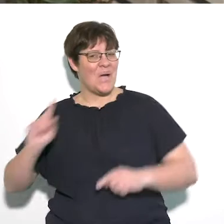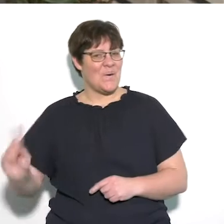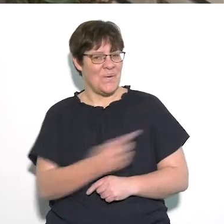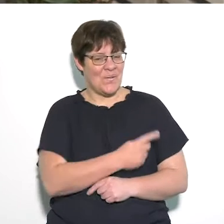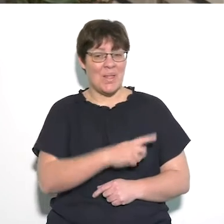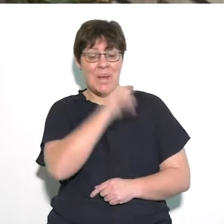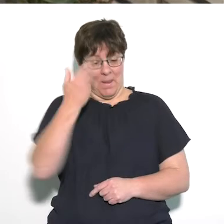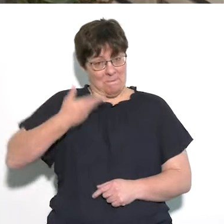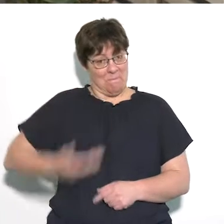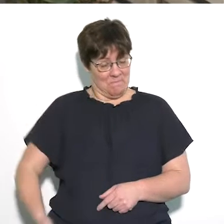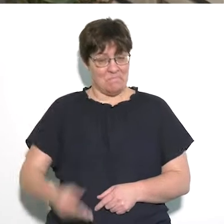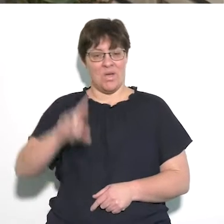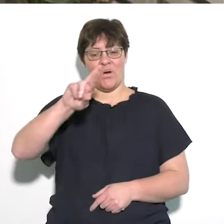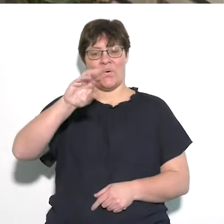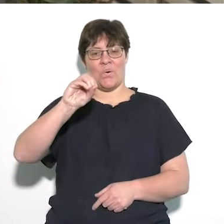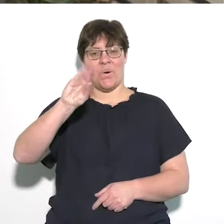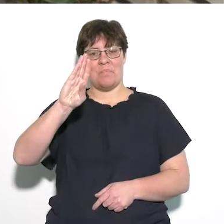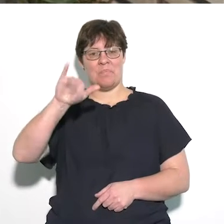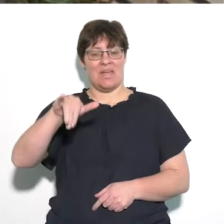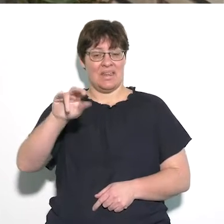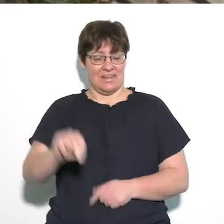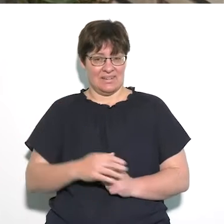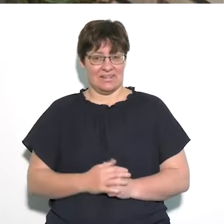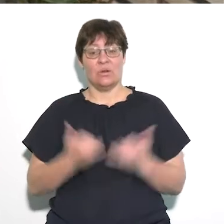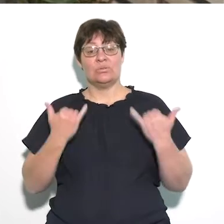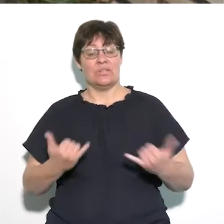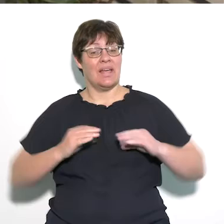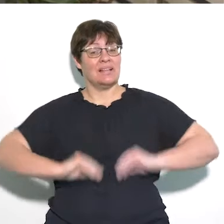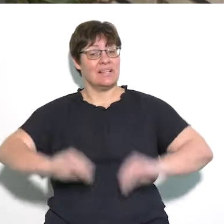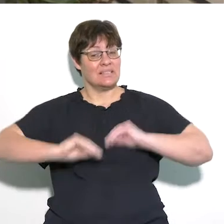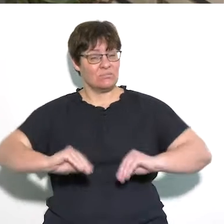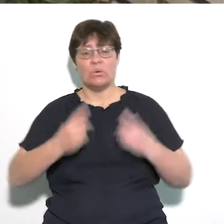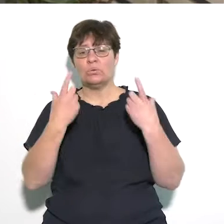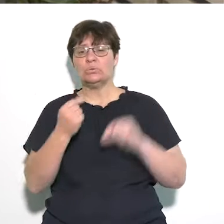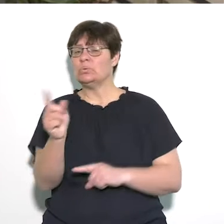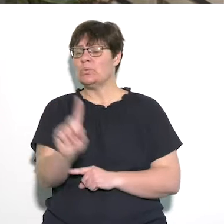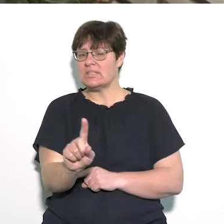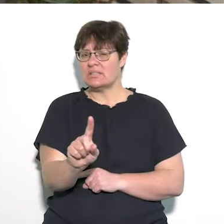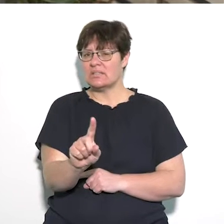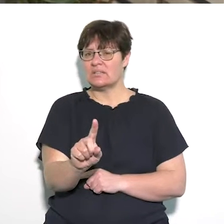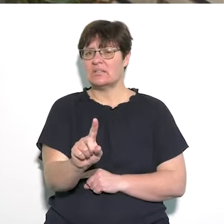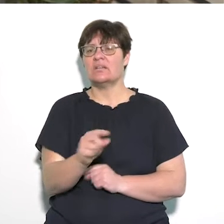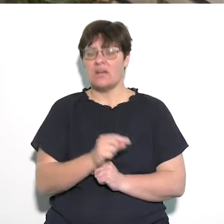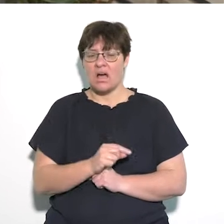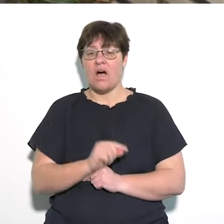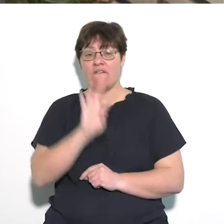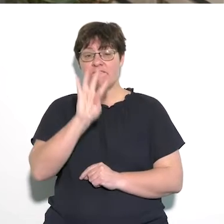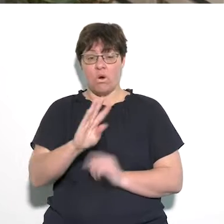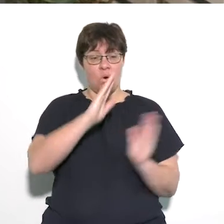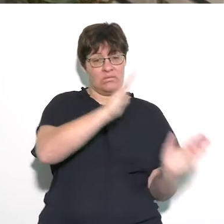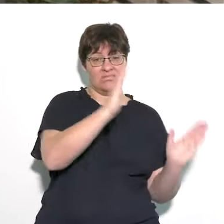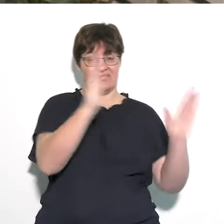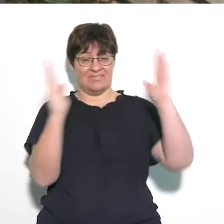Hello everyone, my name is Robin, and today for our lesson we are going to be learning about our 4